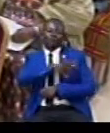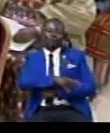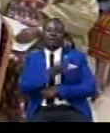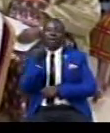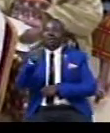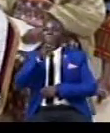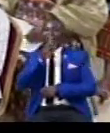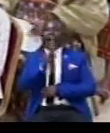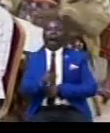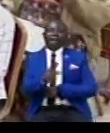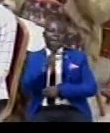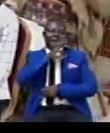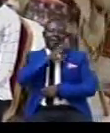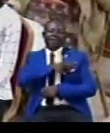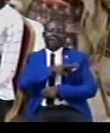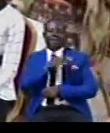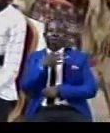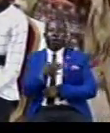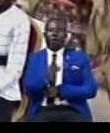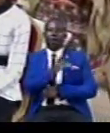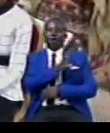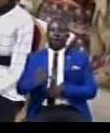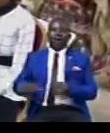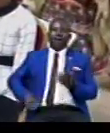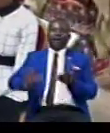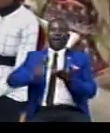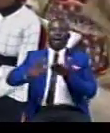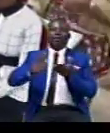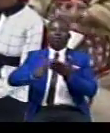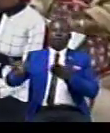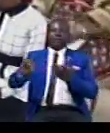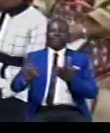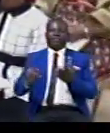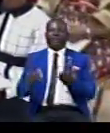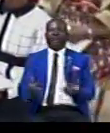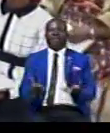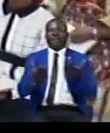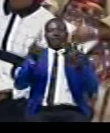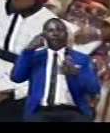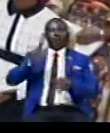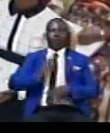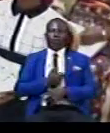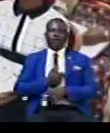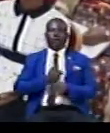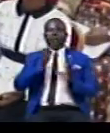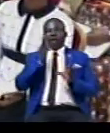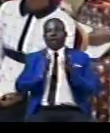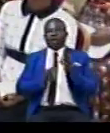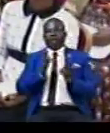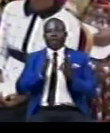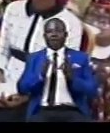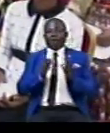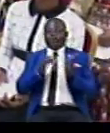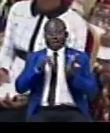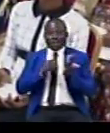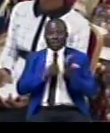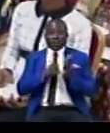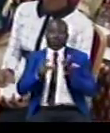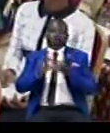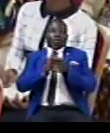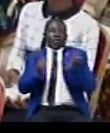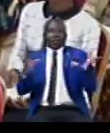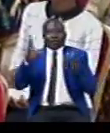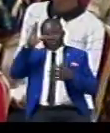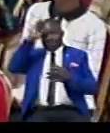benefits of Christ's atoning sacrifice for us. It relieves man of the burden